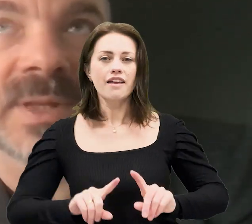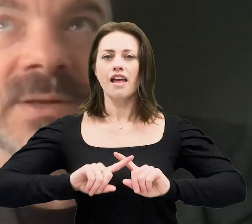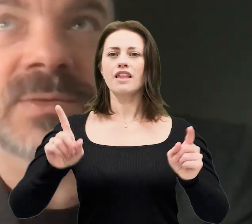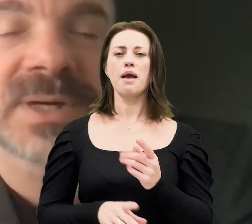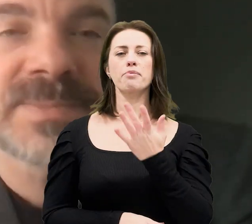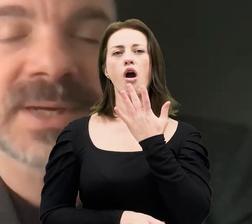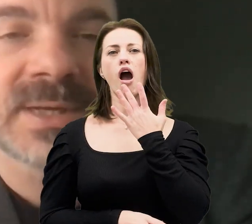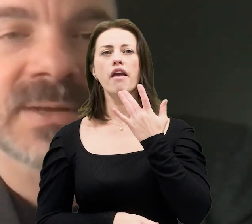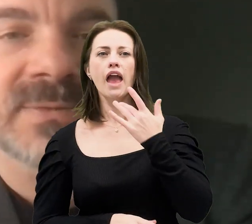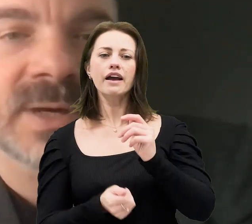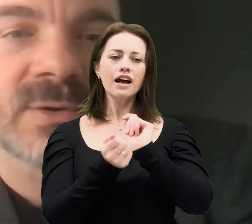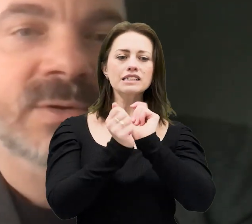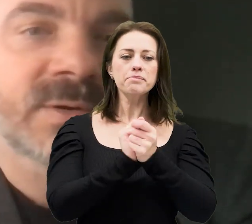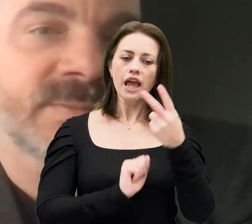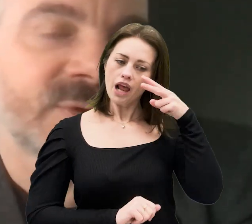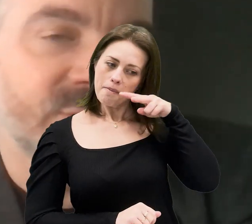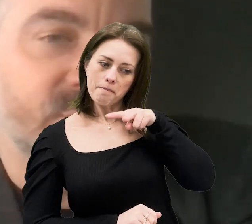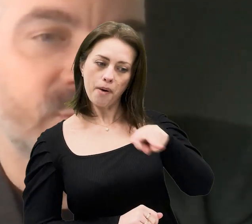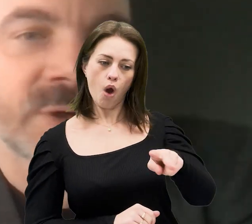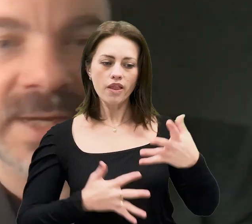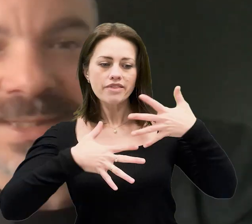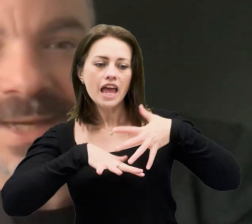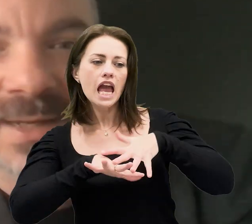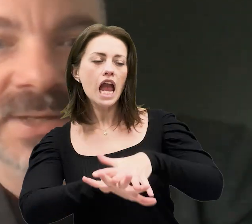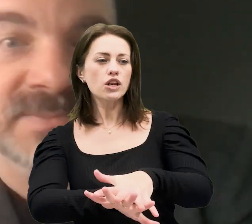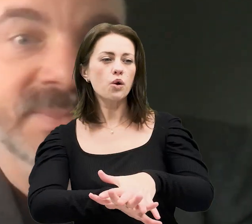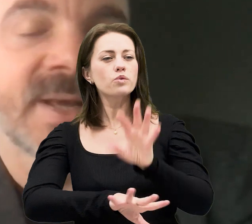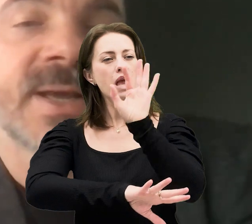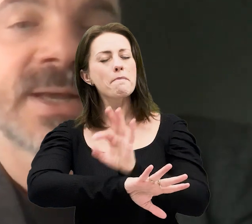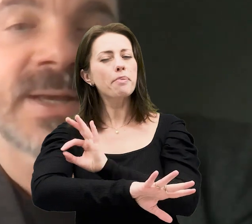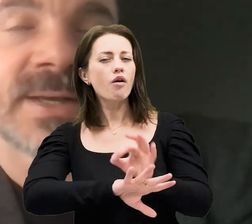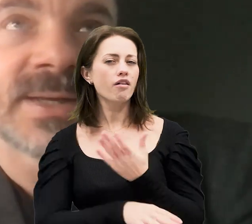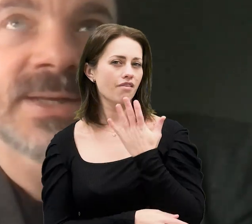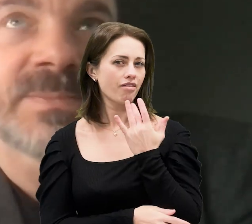whether your perspective, or to what extent